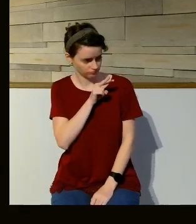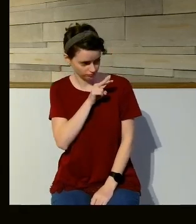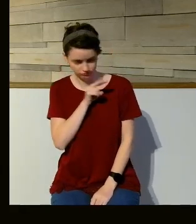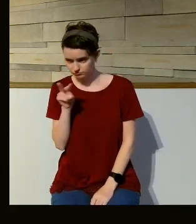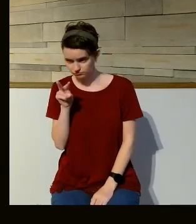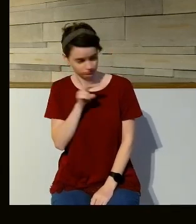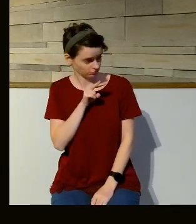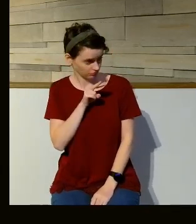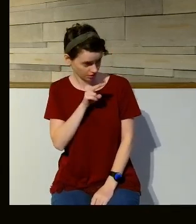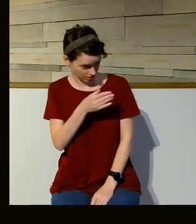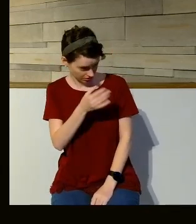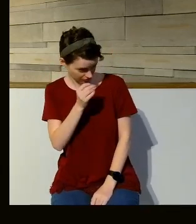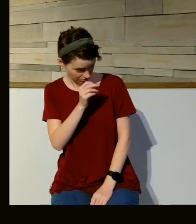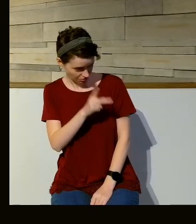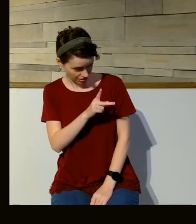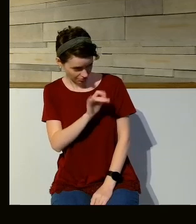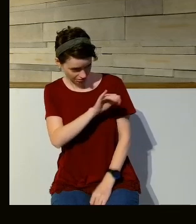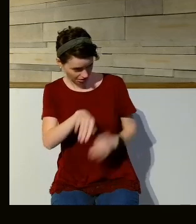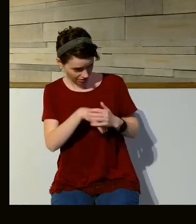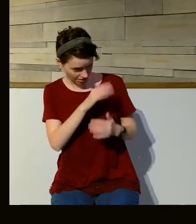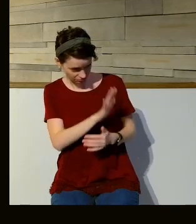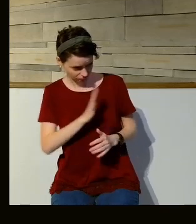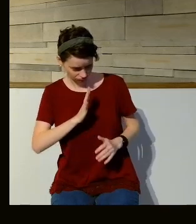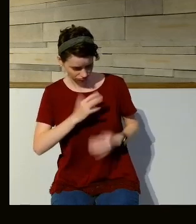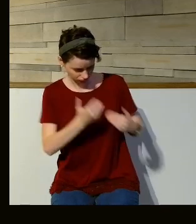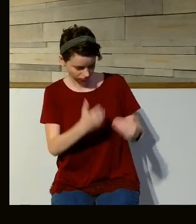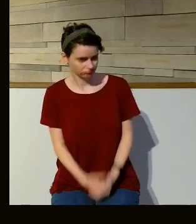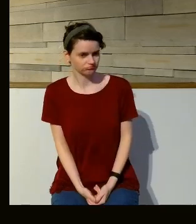well, as long as you're okay with it, I'll let y'all talk. And then she walked off.